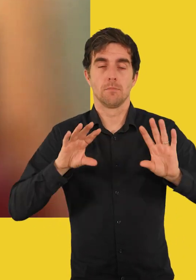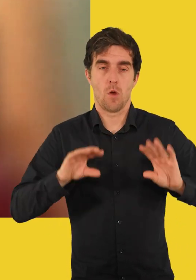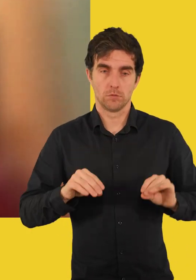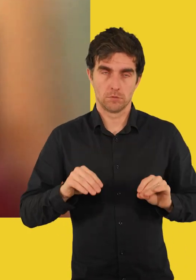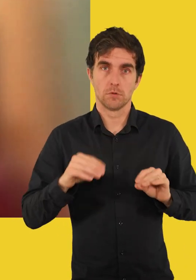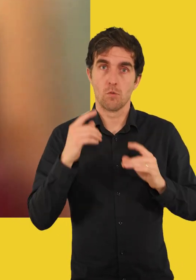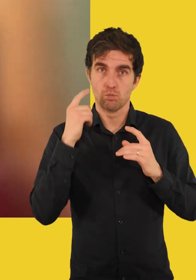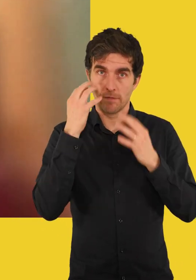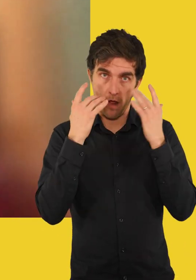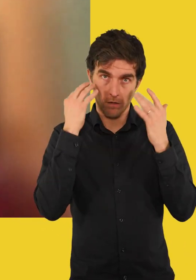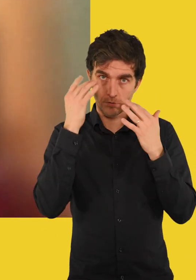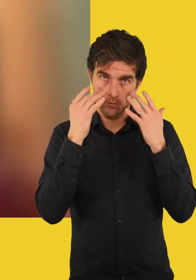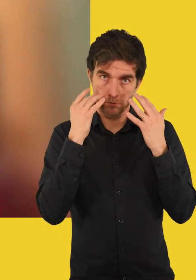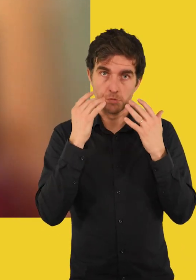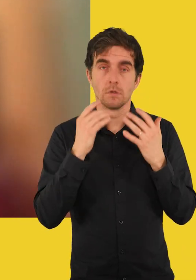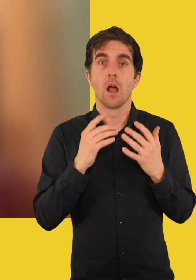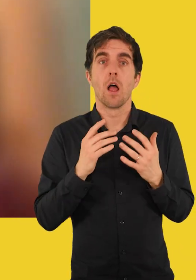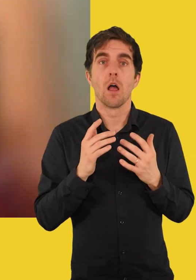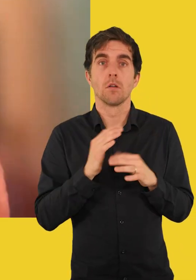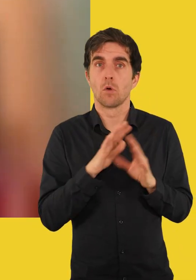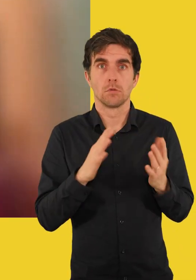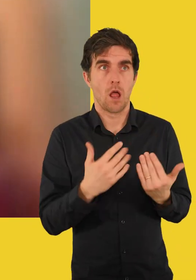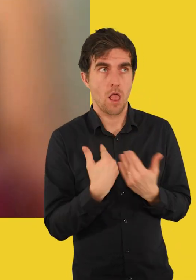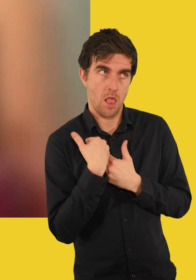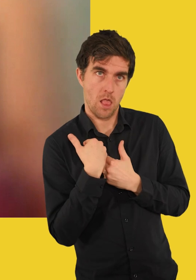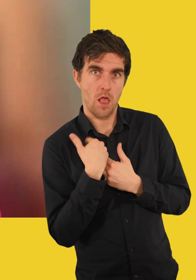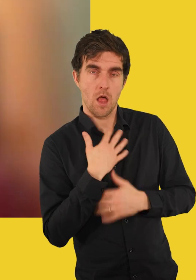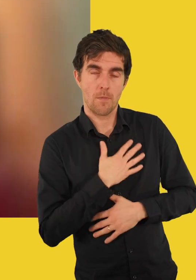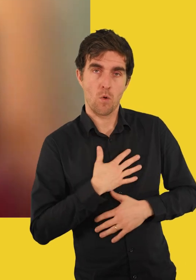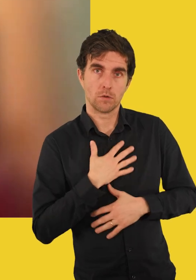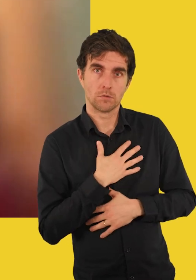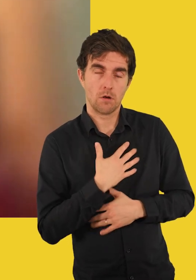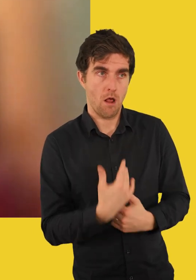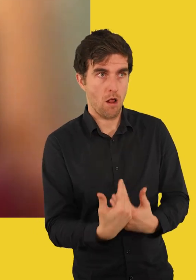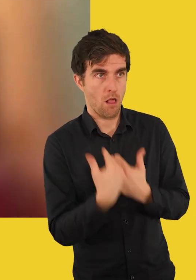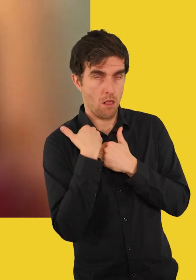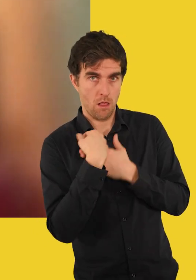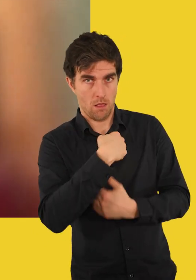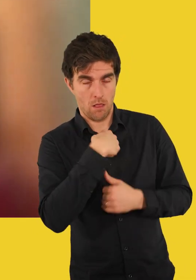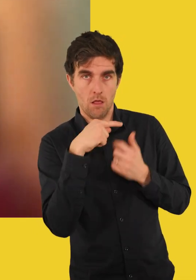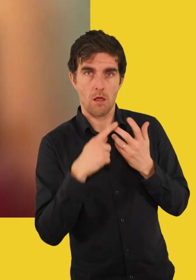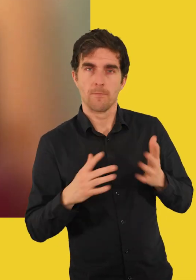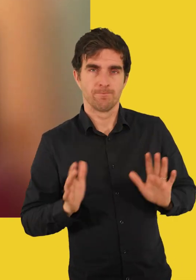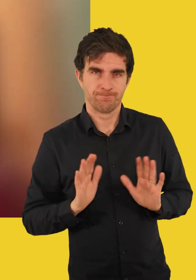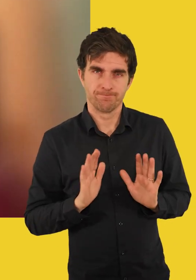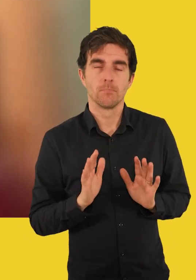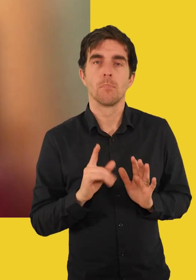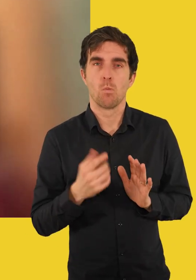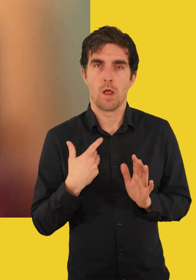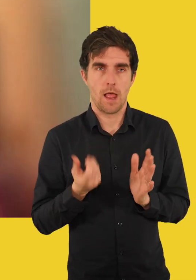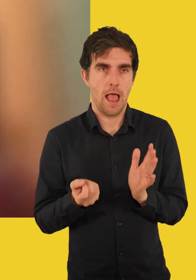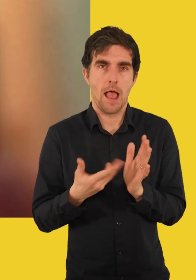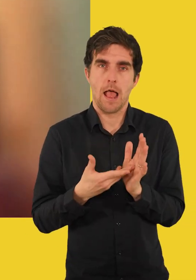and reflecting. It is also not carrying that emotional burden of the project, but